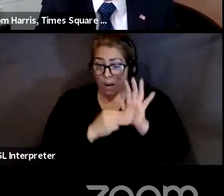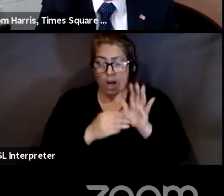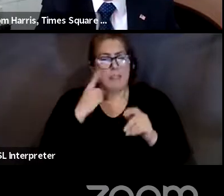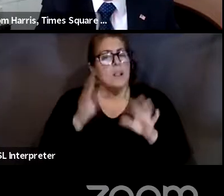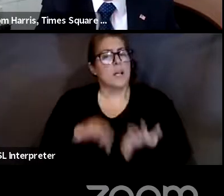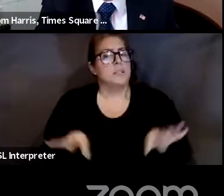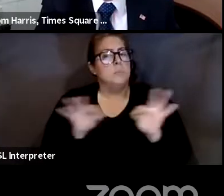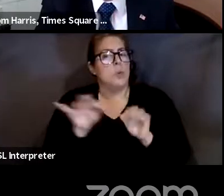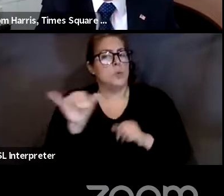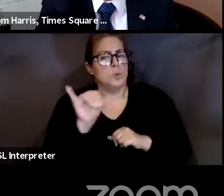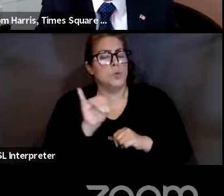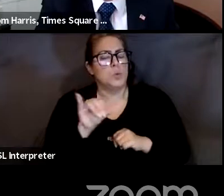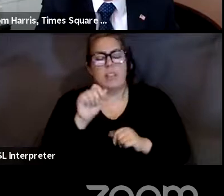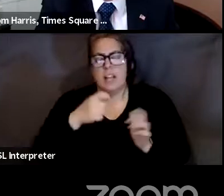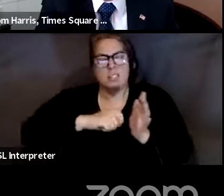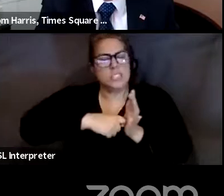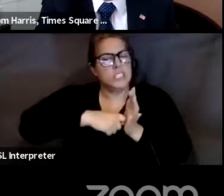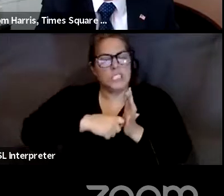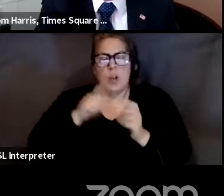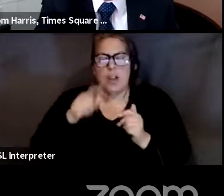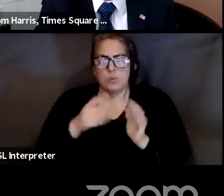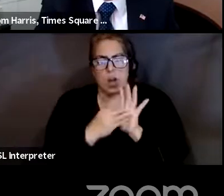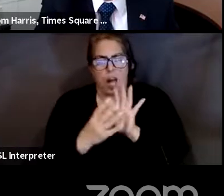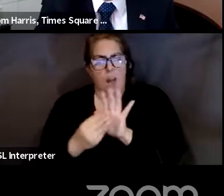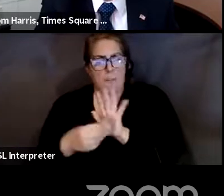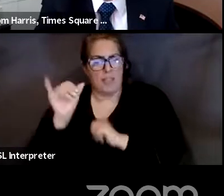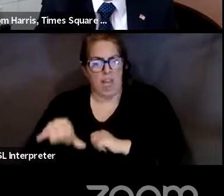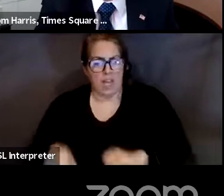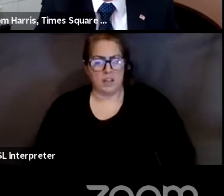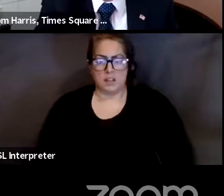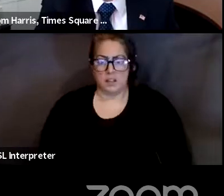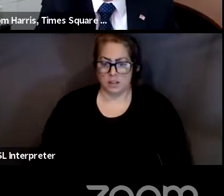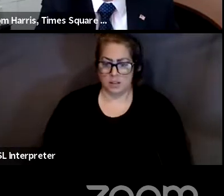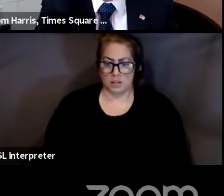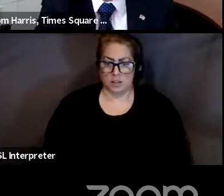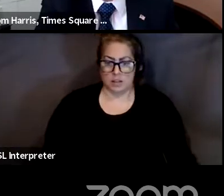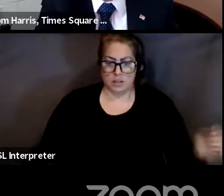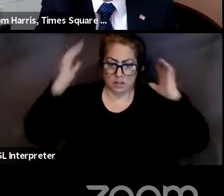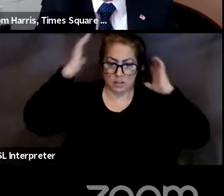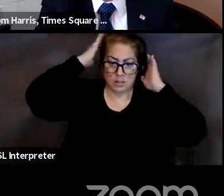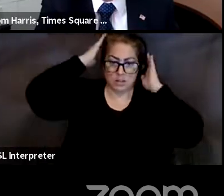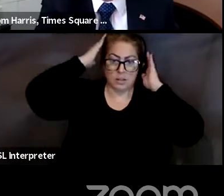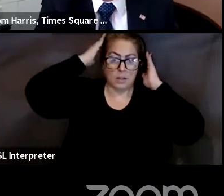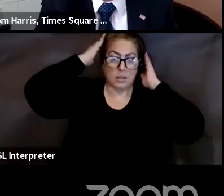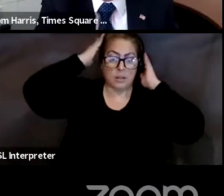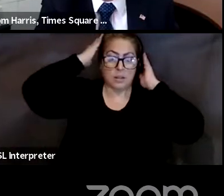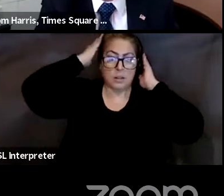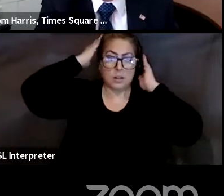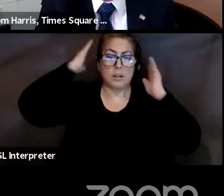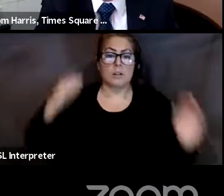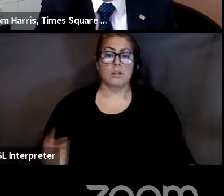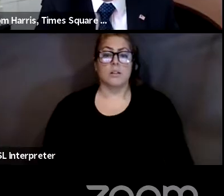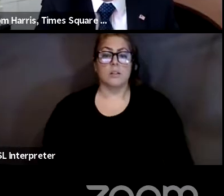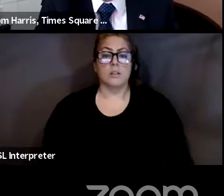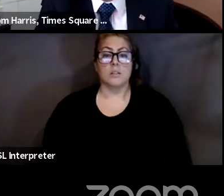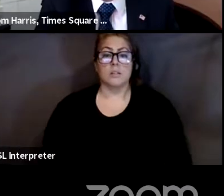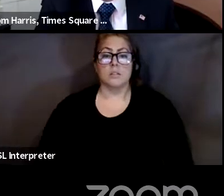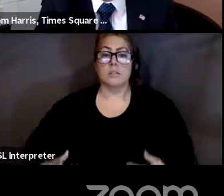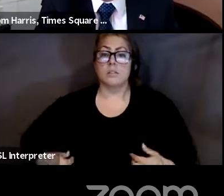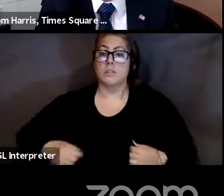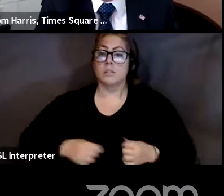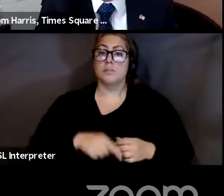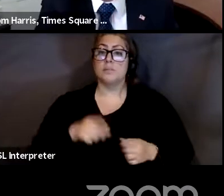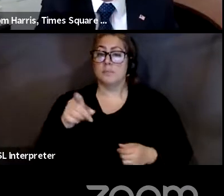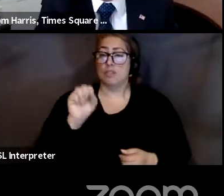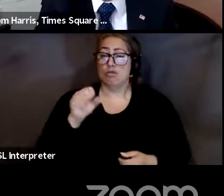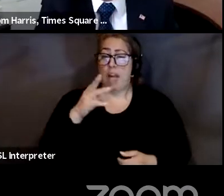that we need to continue to replicate. Yeah. Can I say something real quick? Quickly. Okay, so yeah,